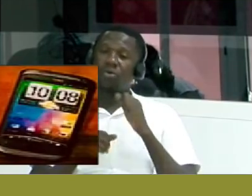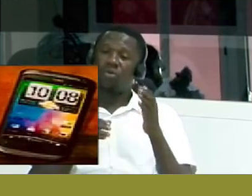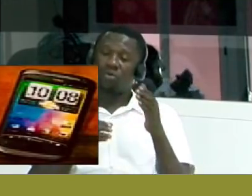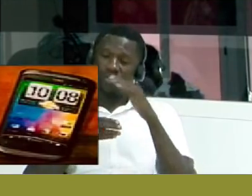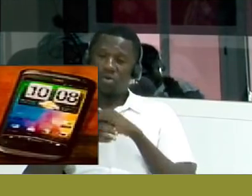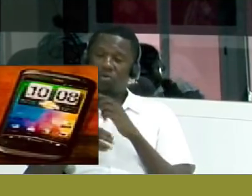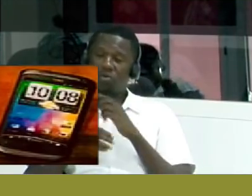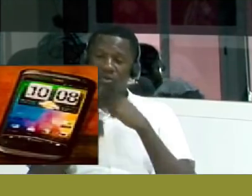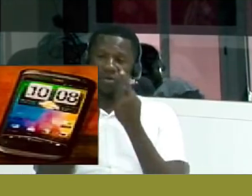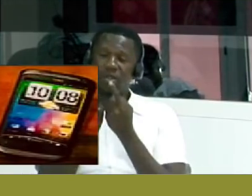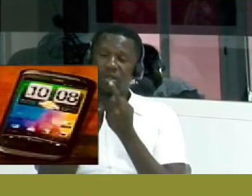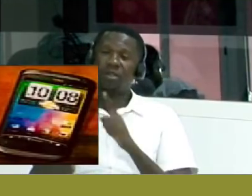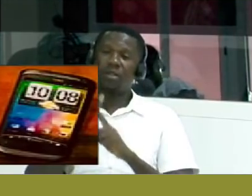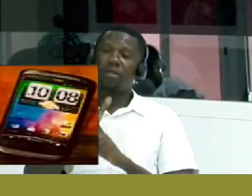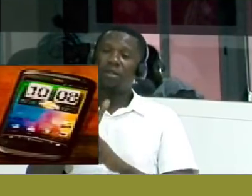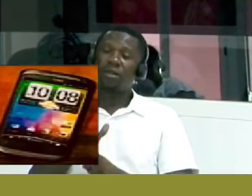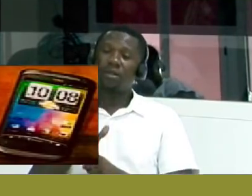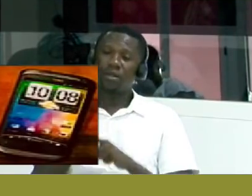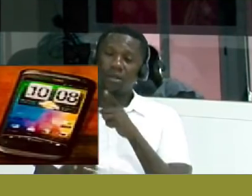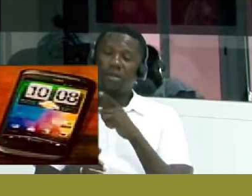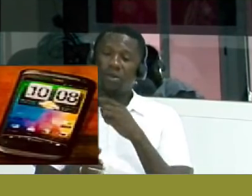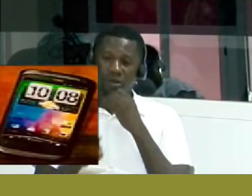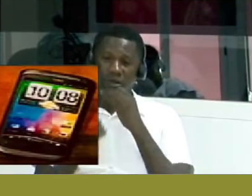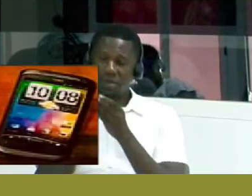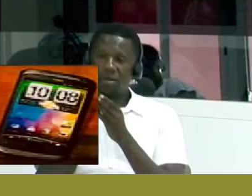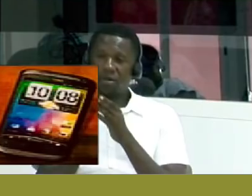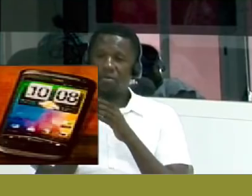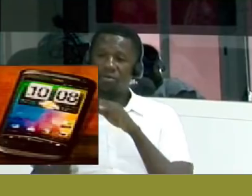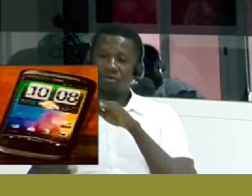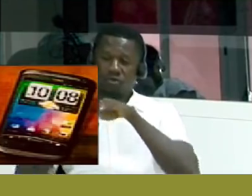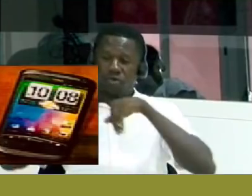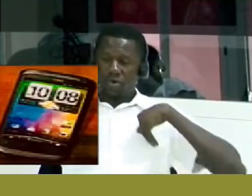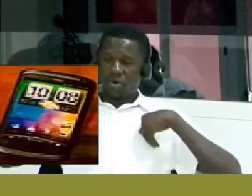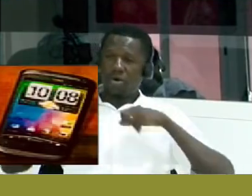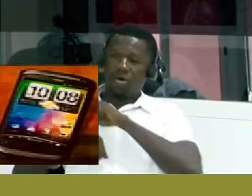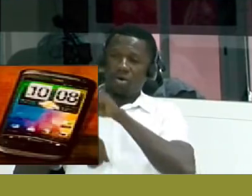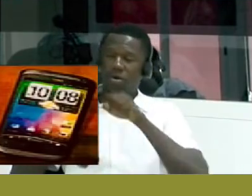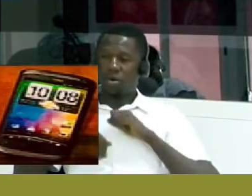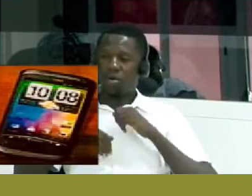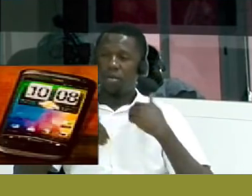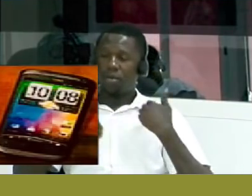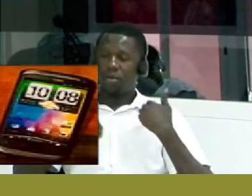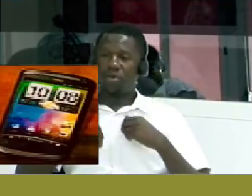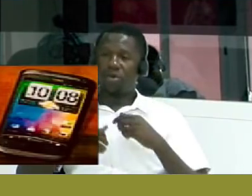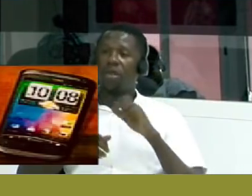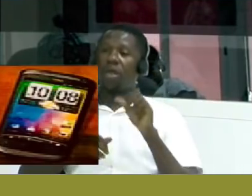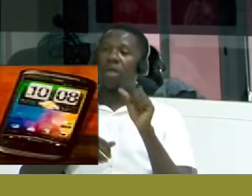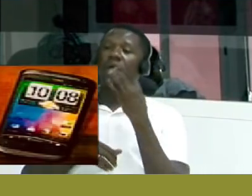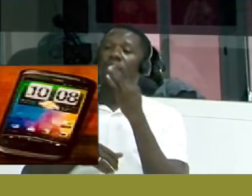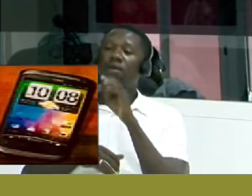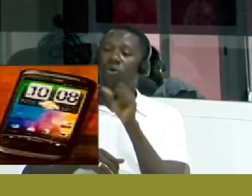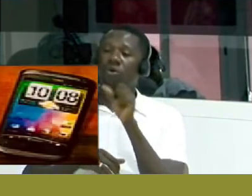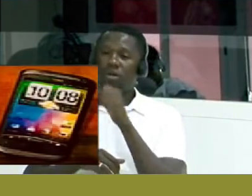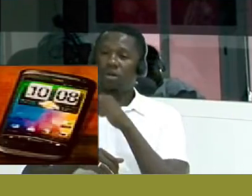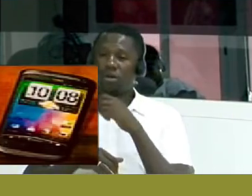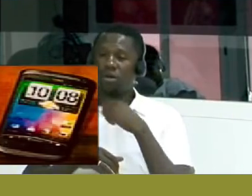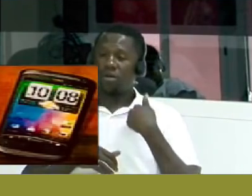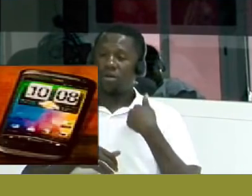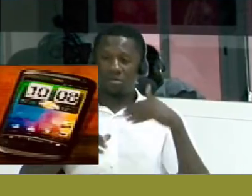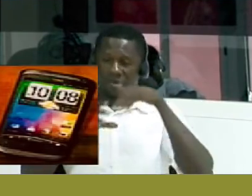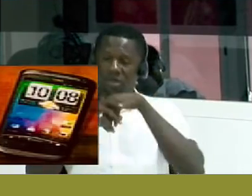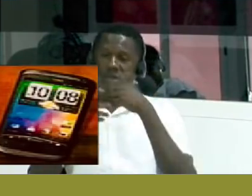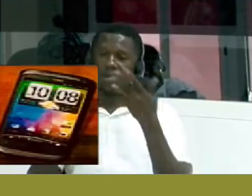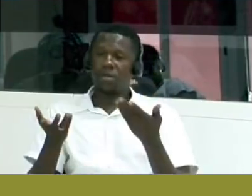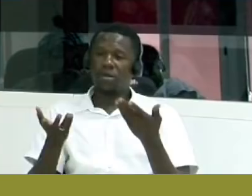of the things? Like, you could have said, withdraw our people if others are interfering. That would have been a